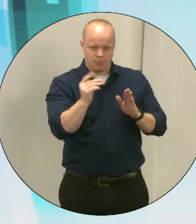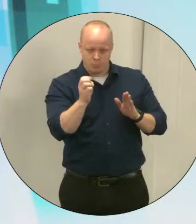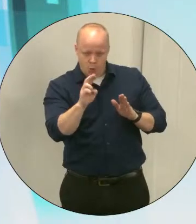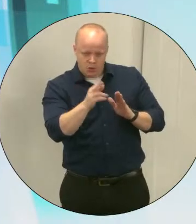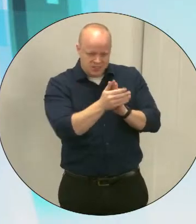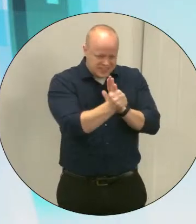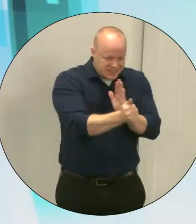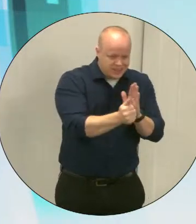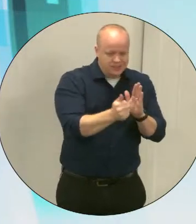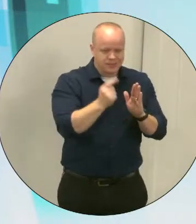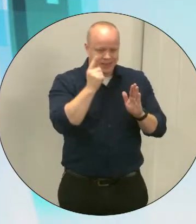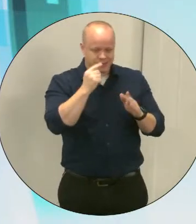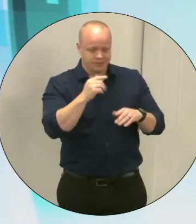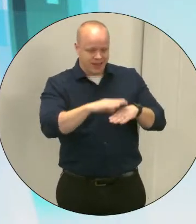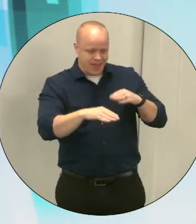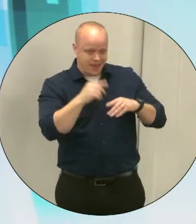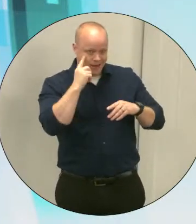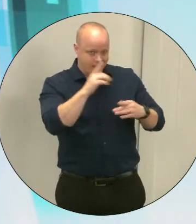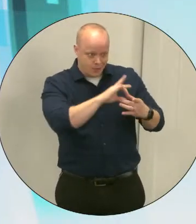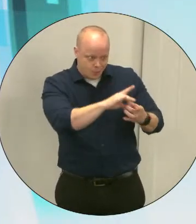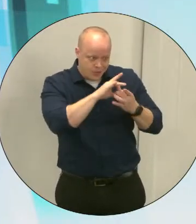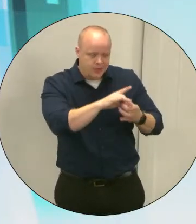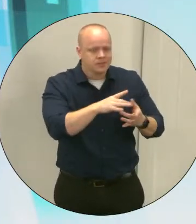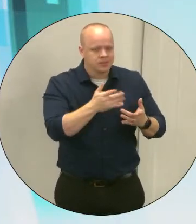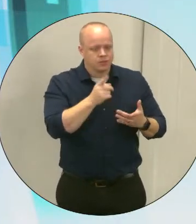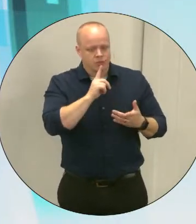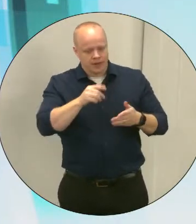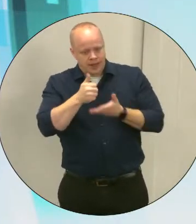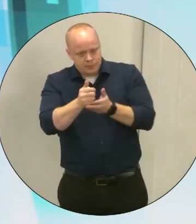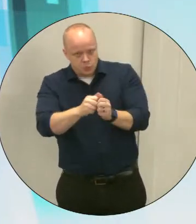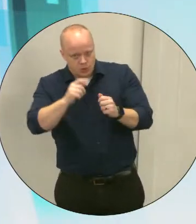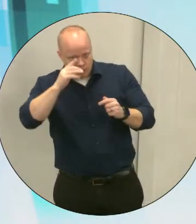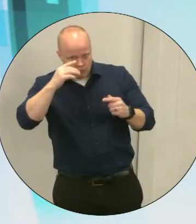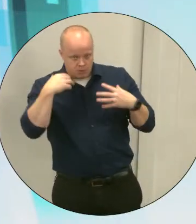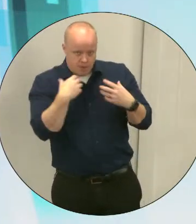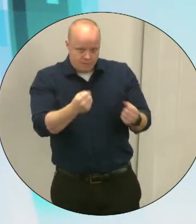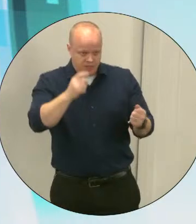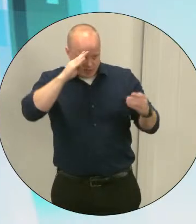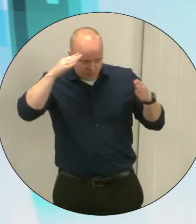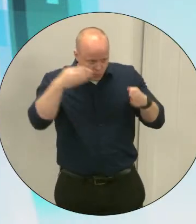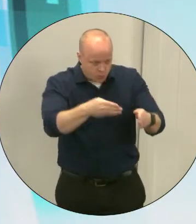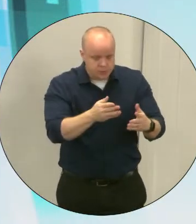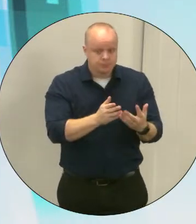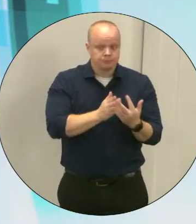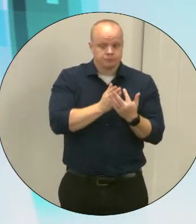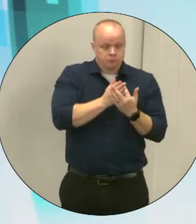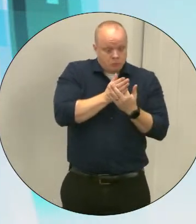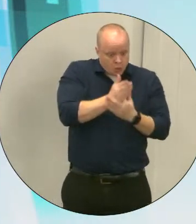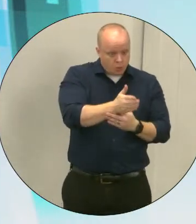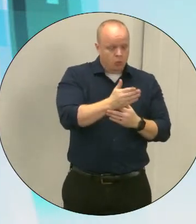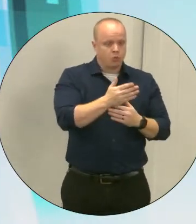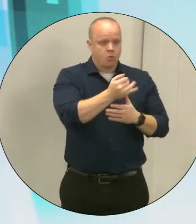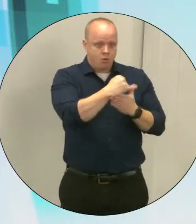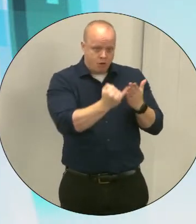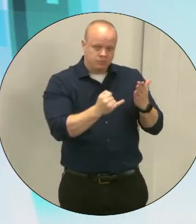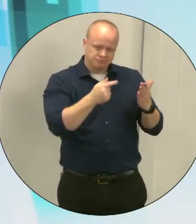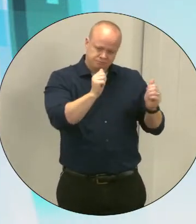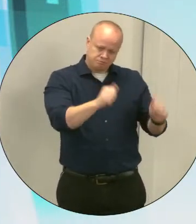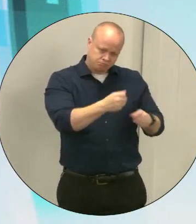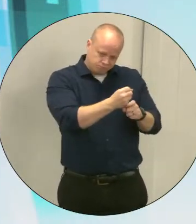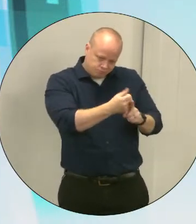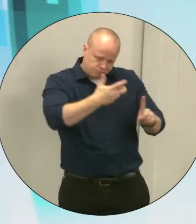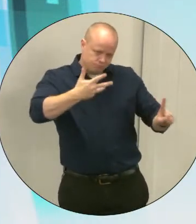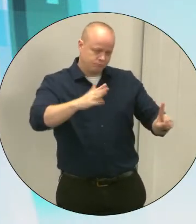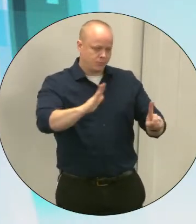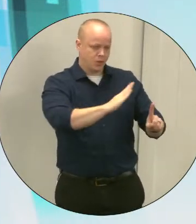develops problem-solving skills and confidence and focus. Through art, we can help students expand their creative awareness and